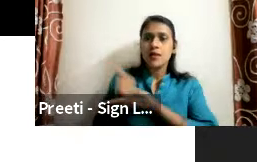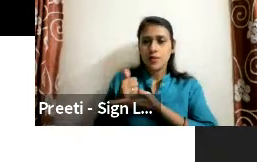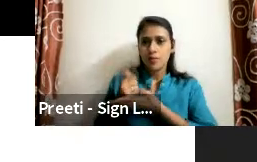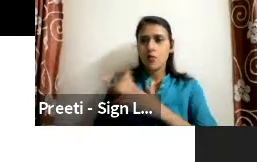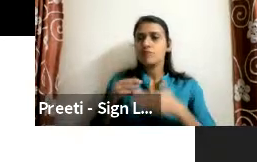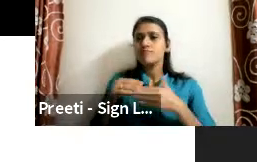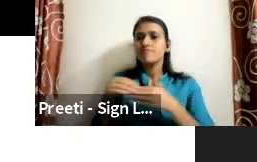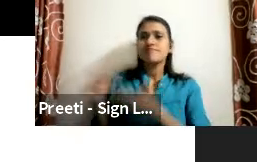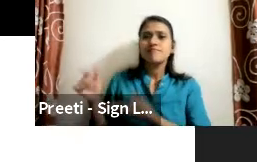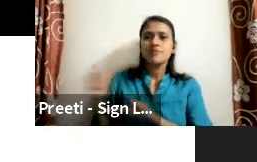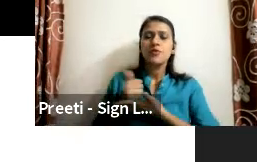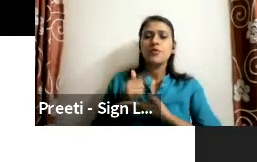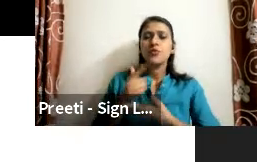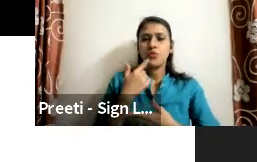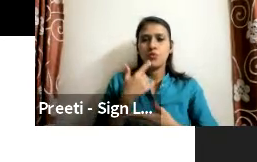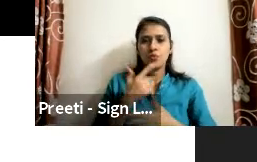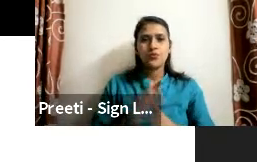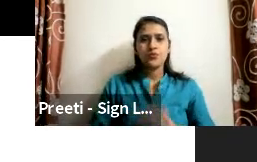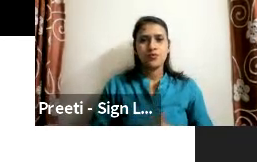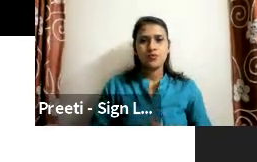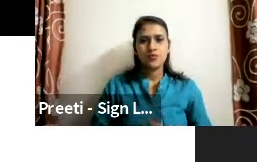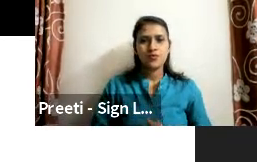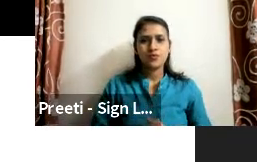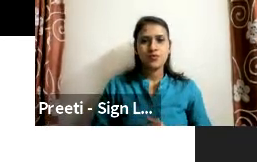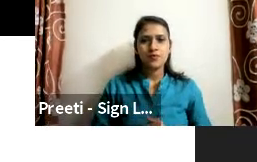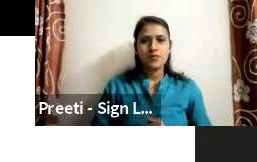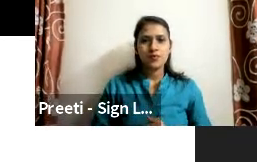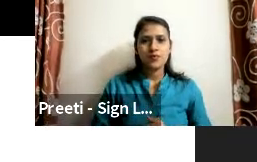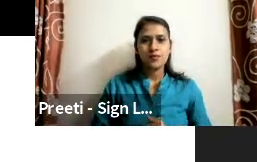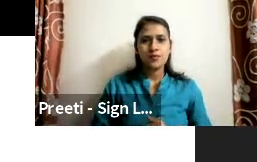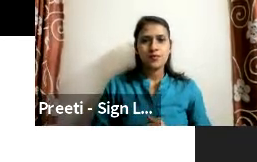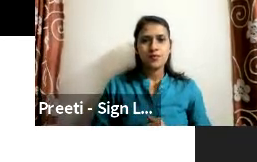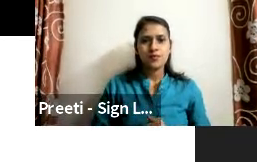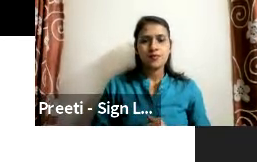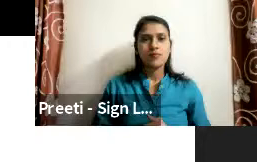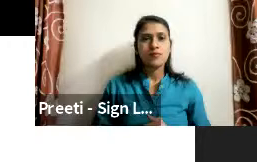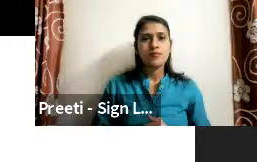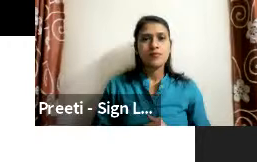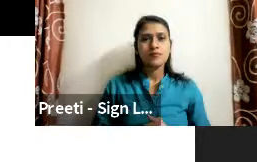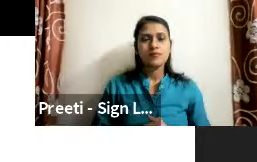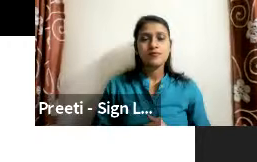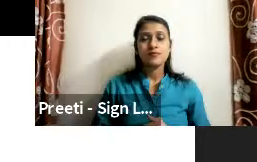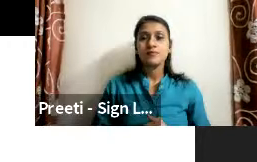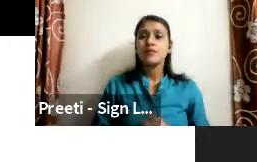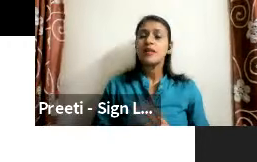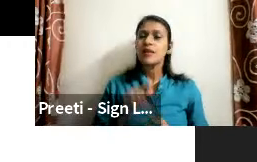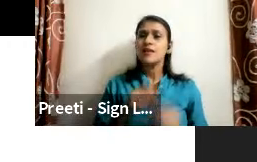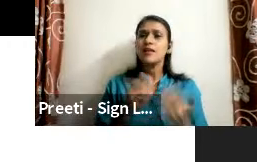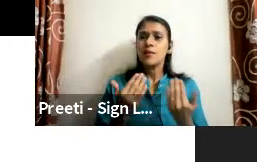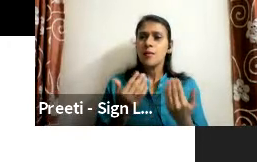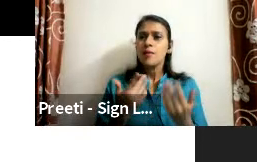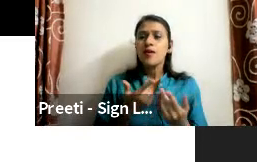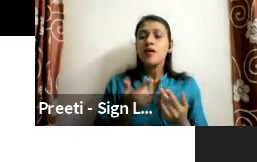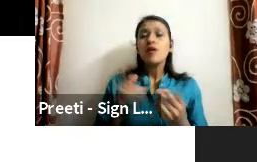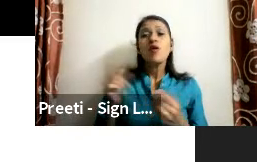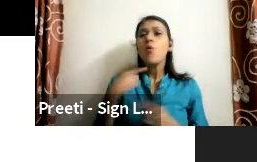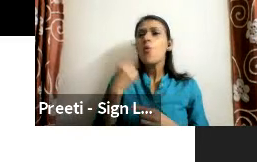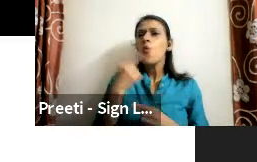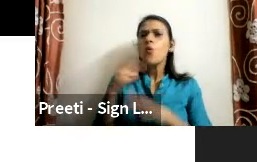attendants. Mostly, since we do not need specialized medical care, it would be our family